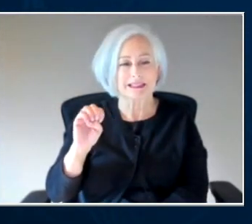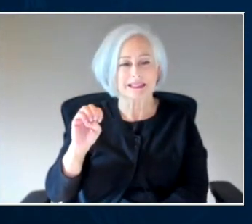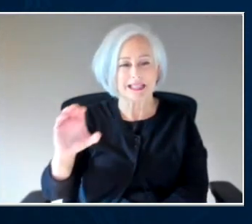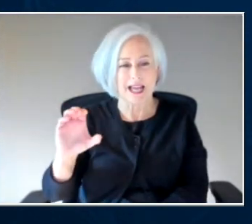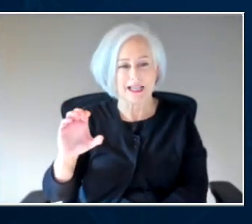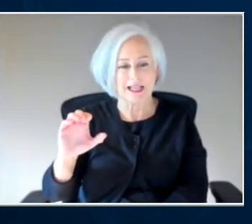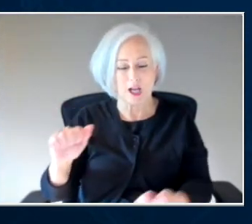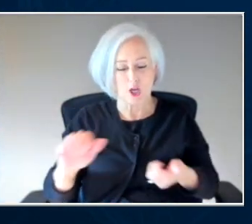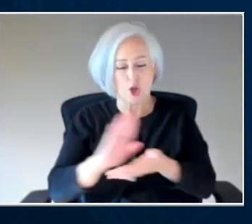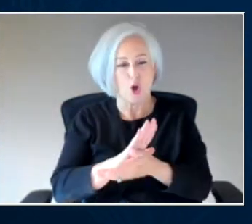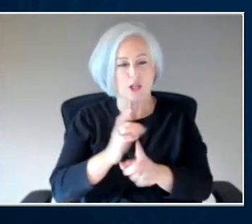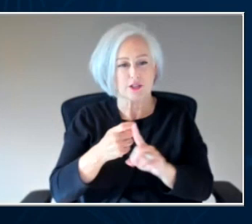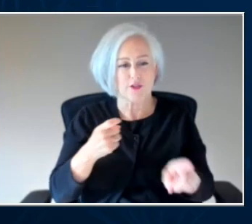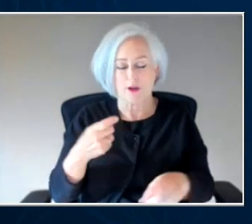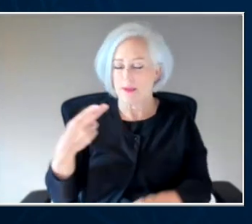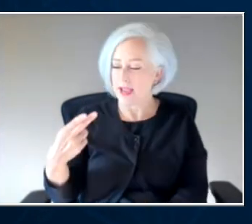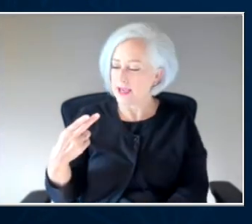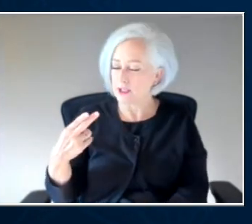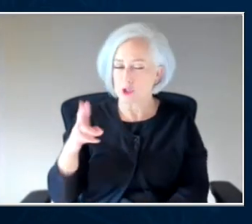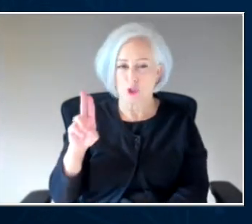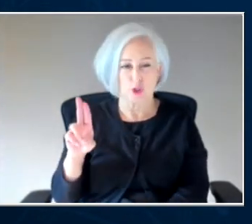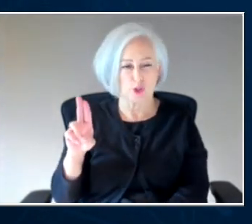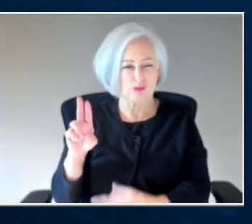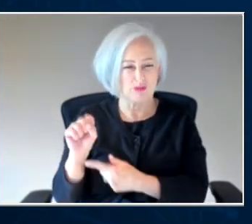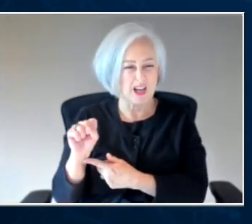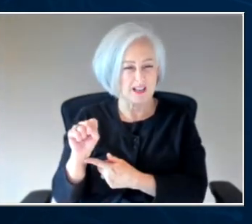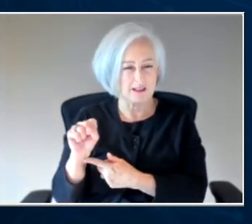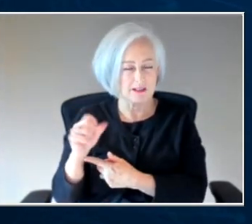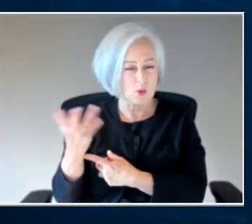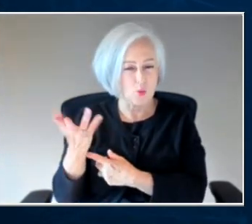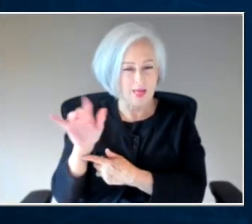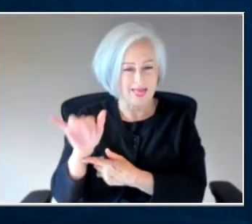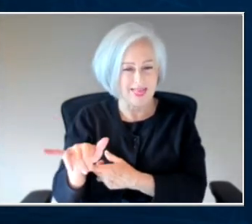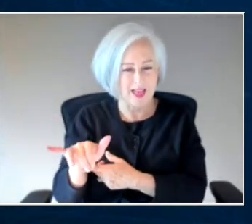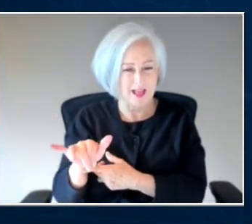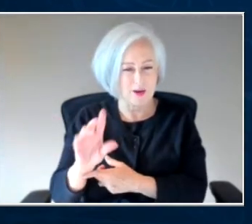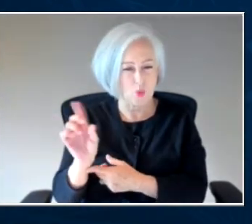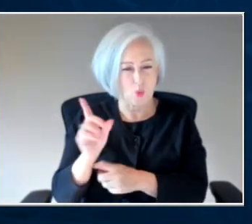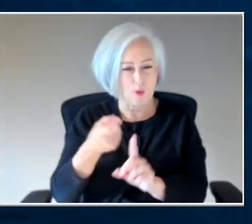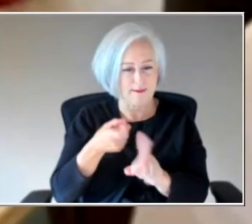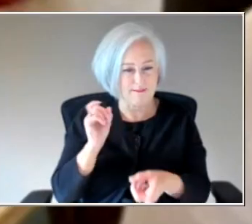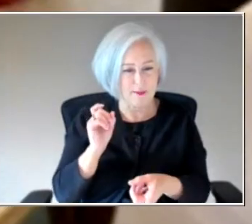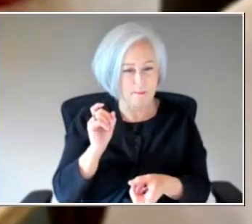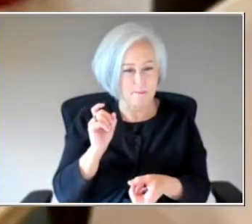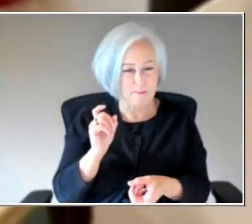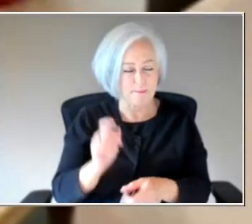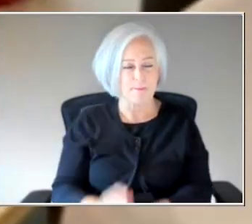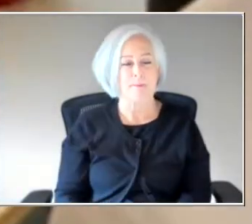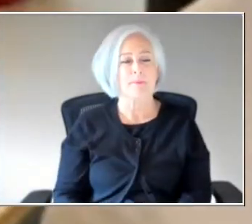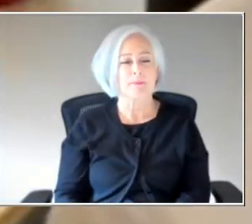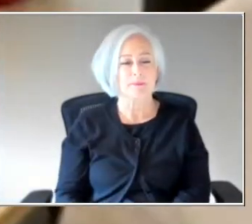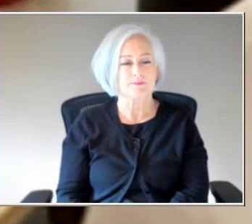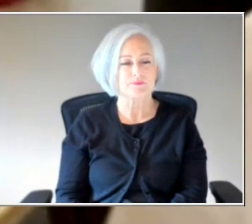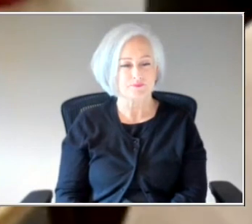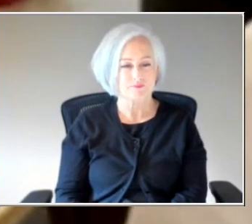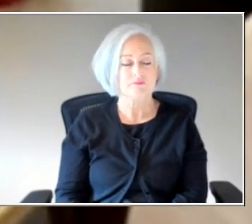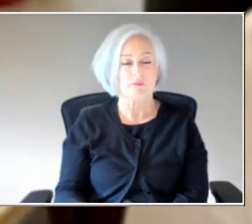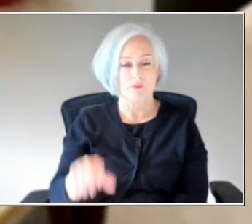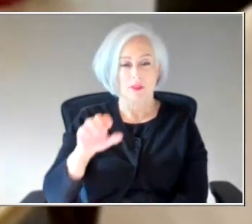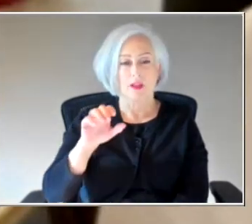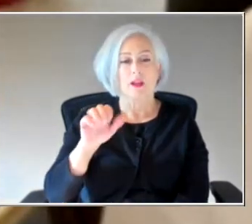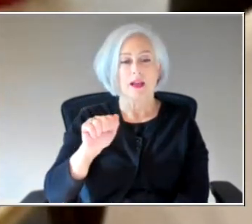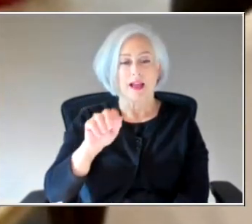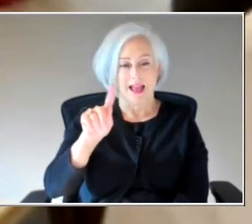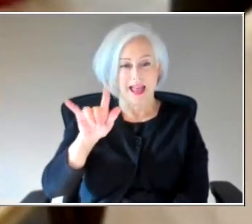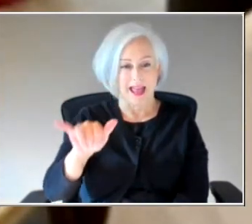explain what that is. What did doctors tell you about that and where it may have come from? When she was diagnosed